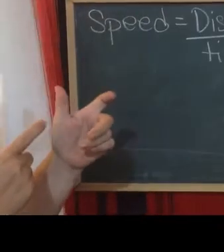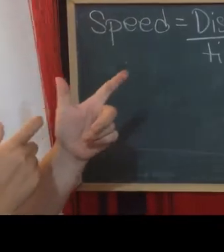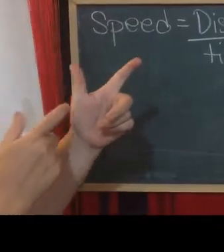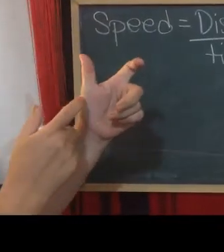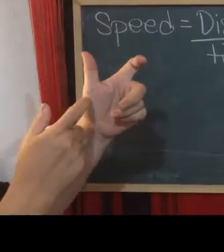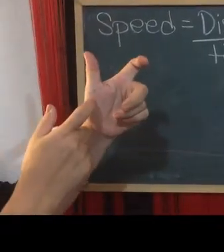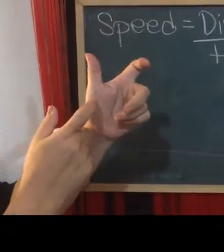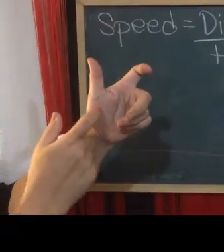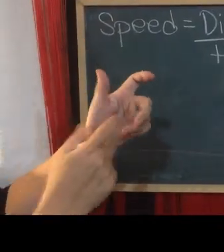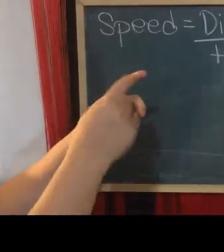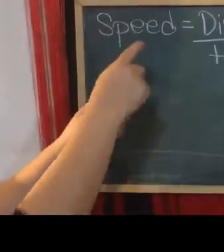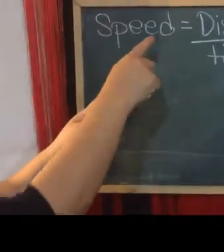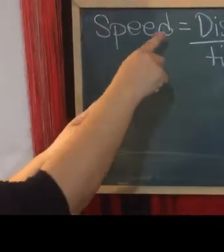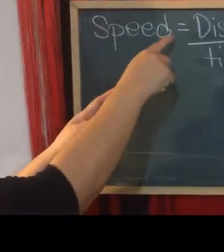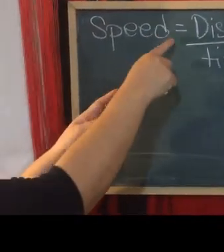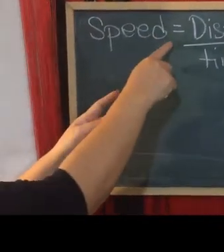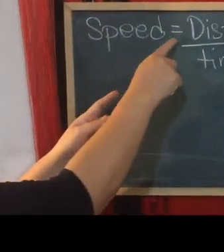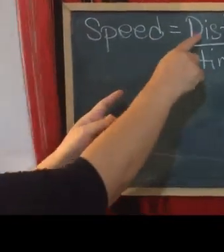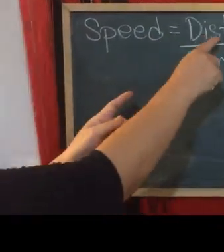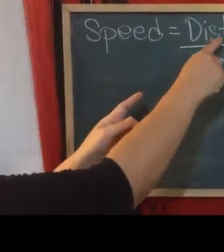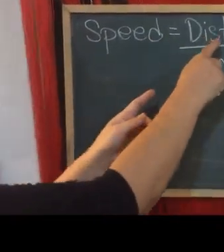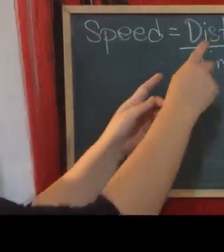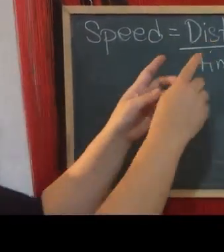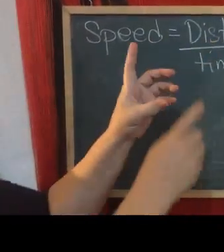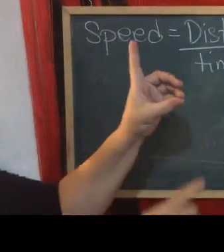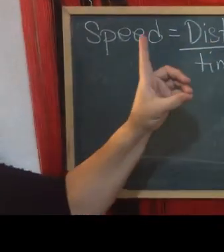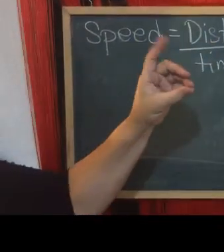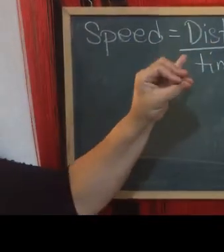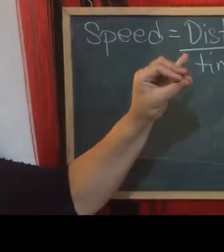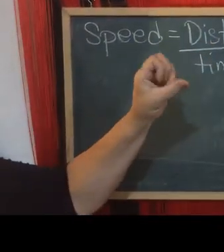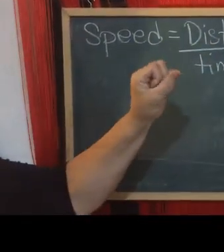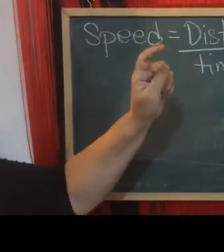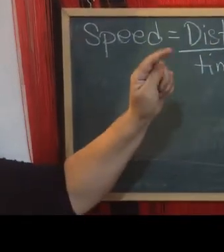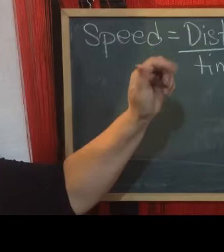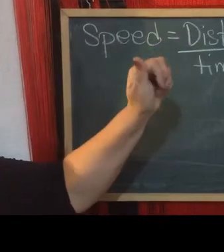For the speed, we have to